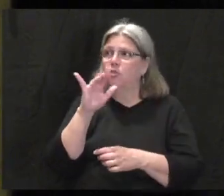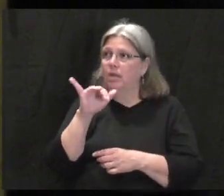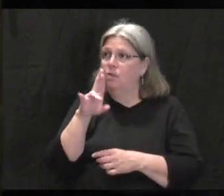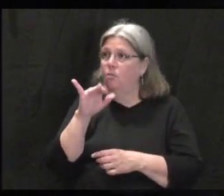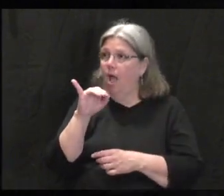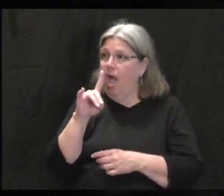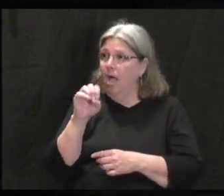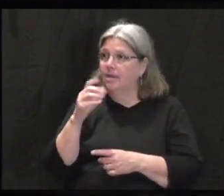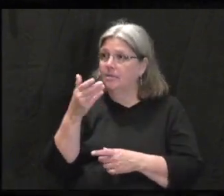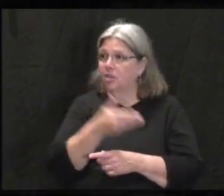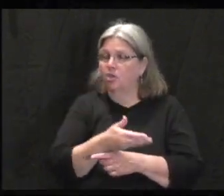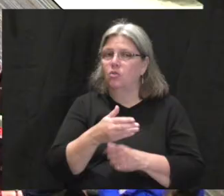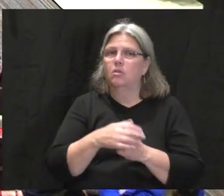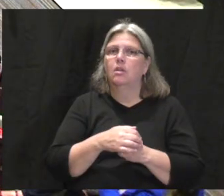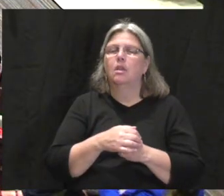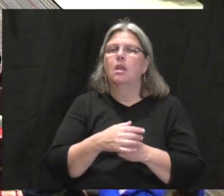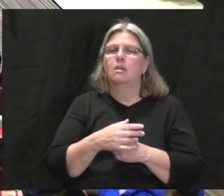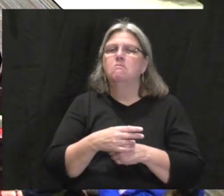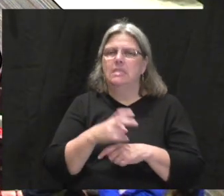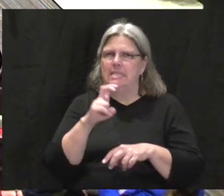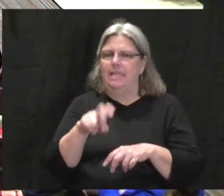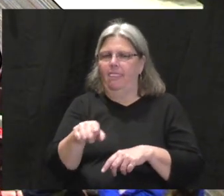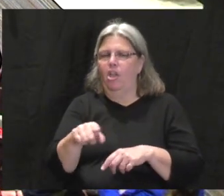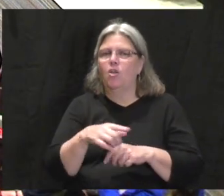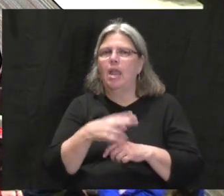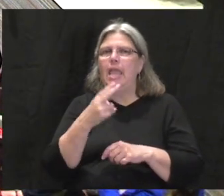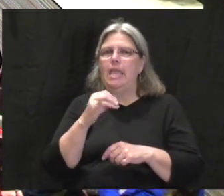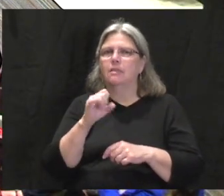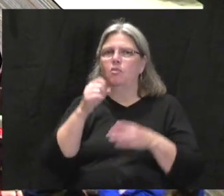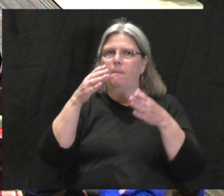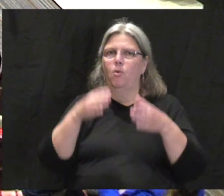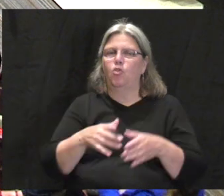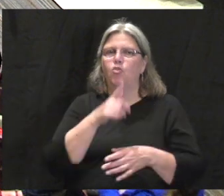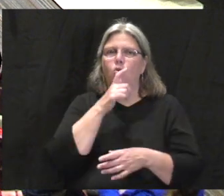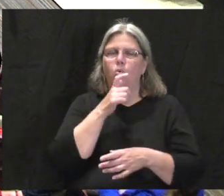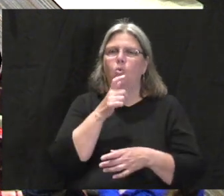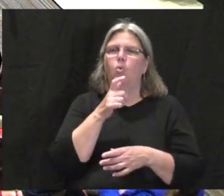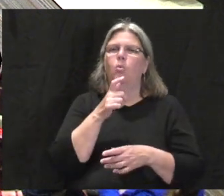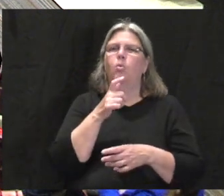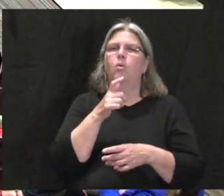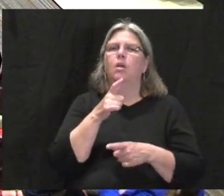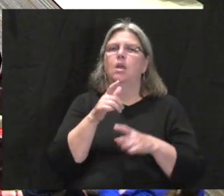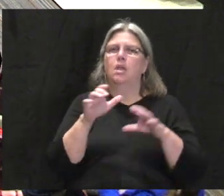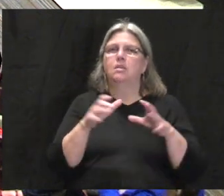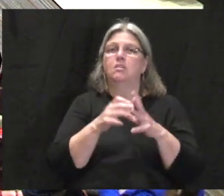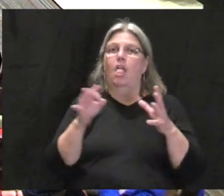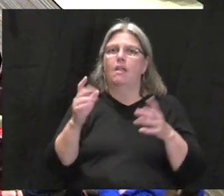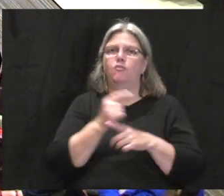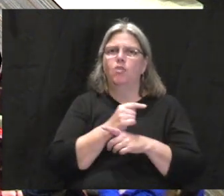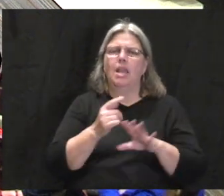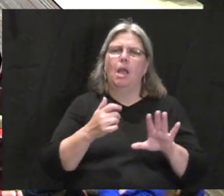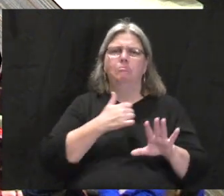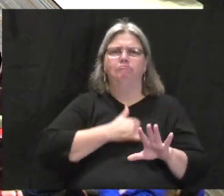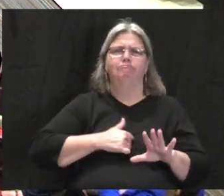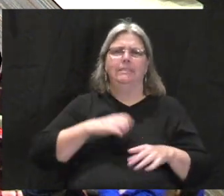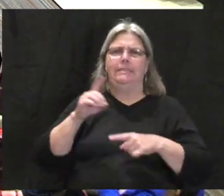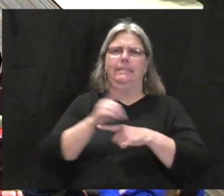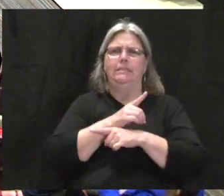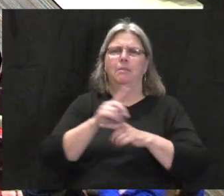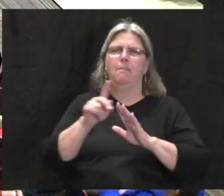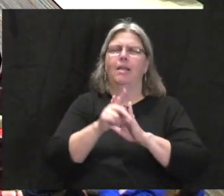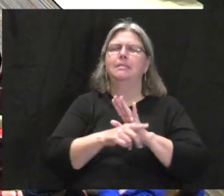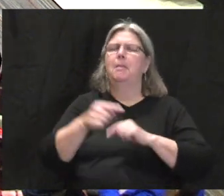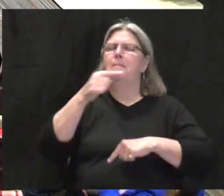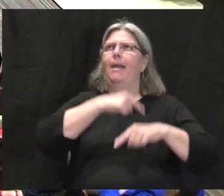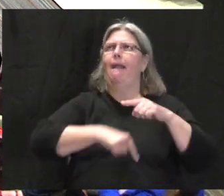back up on discipline policies. We do hope to have our discipline policies with a vote on June the 16th at our board